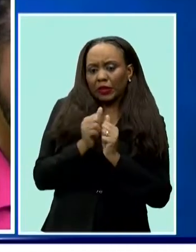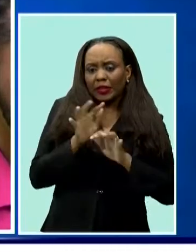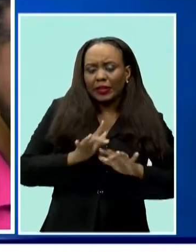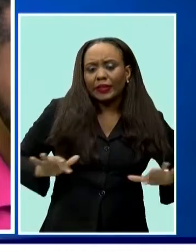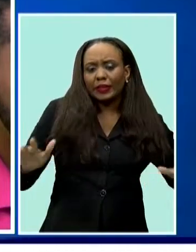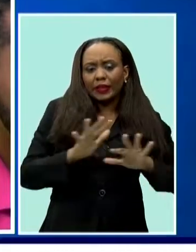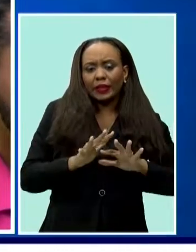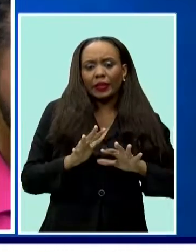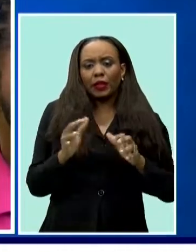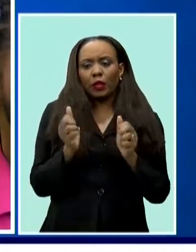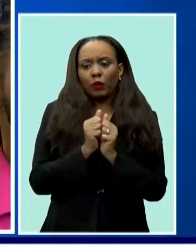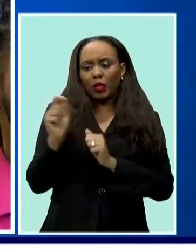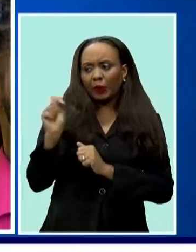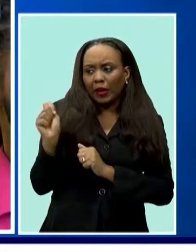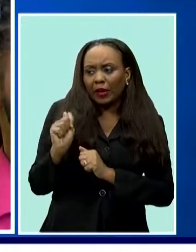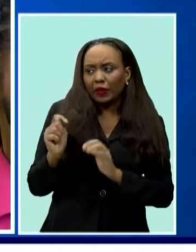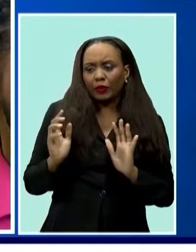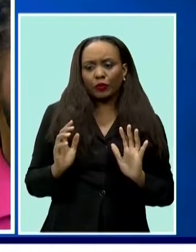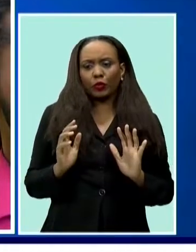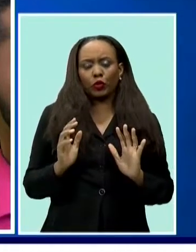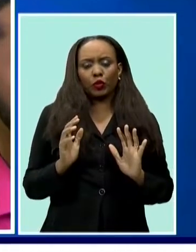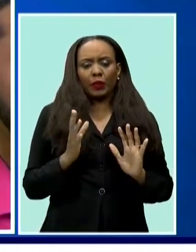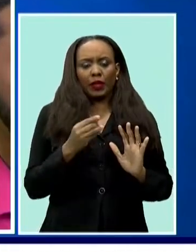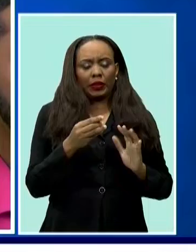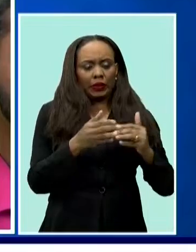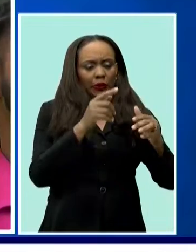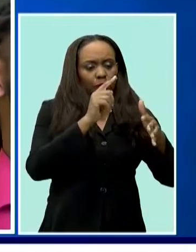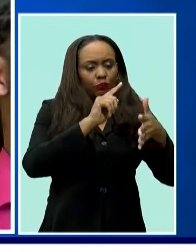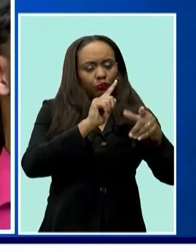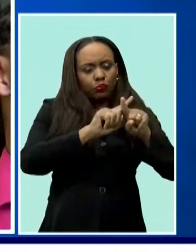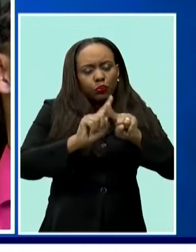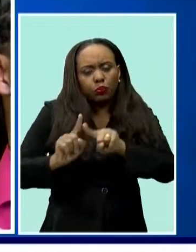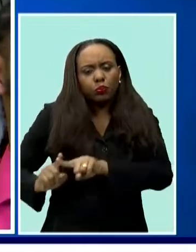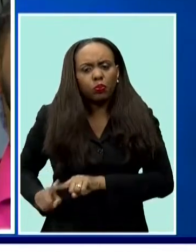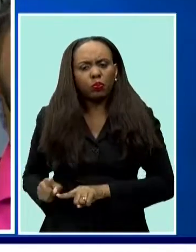the facilities, particularly the bathroom facilities have been deplorable